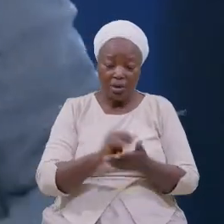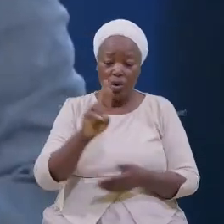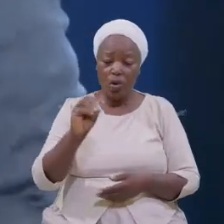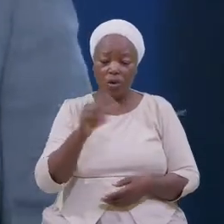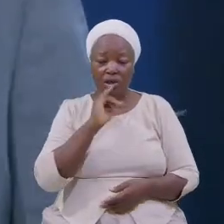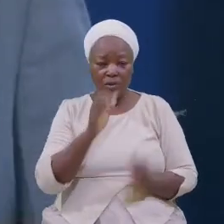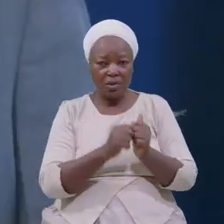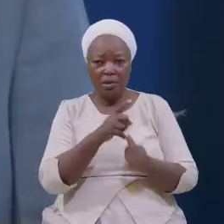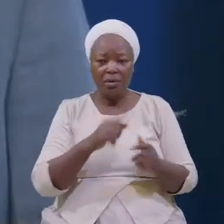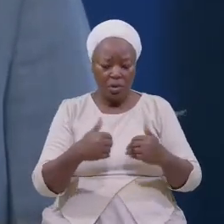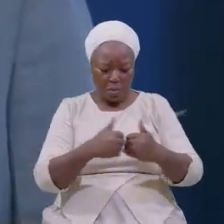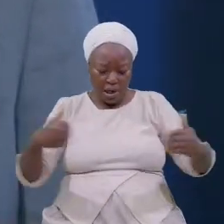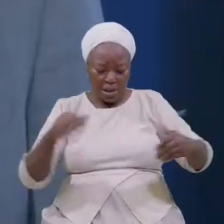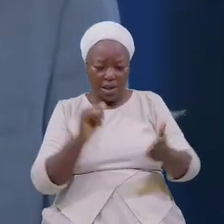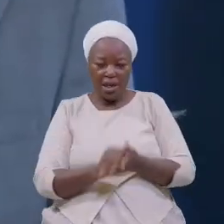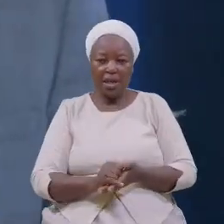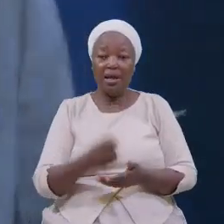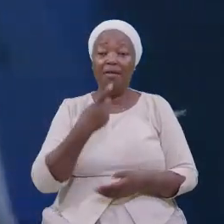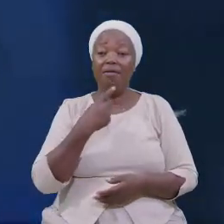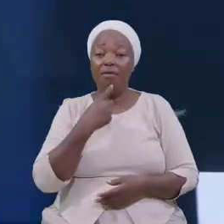Sea, he used the rod.